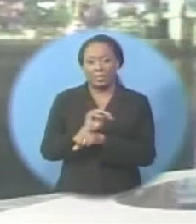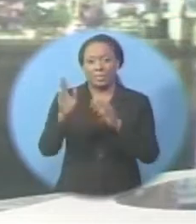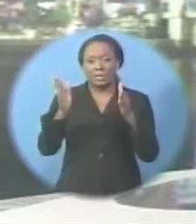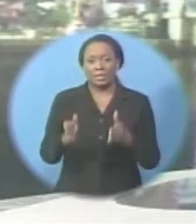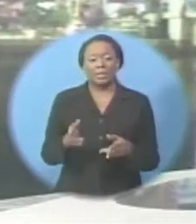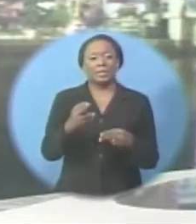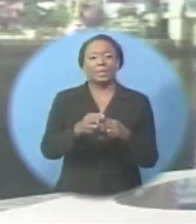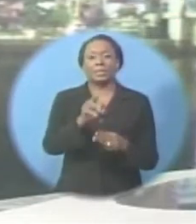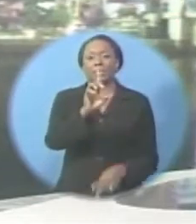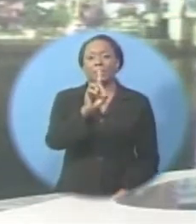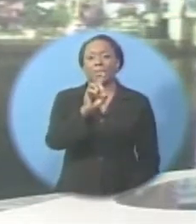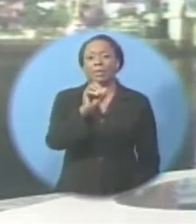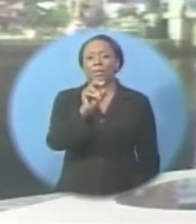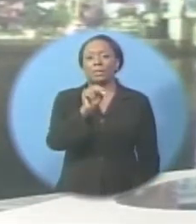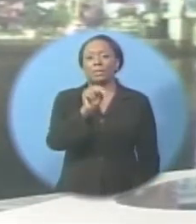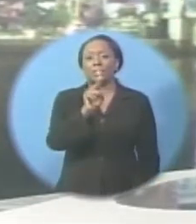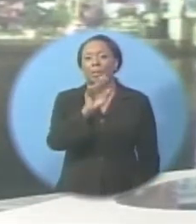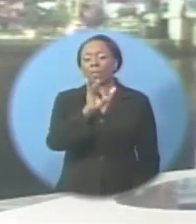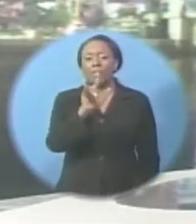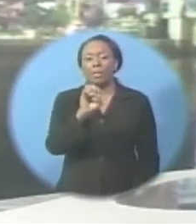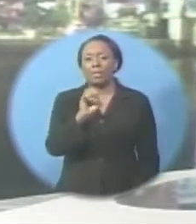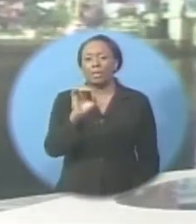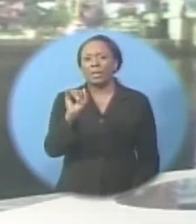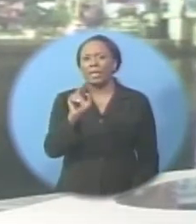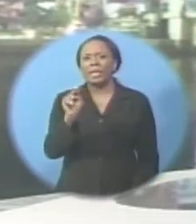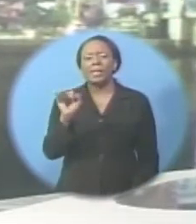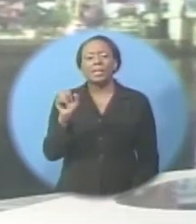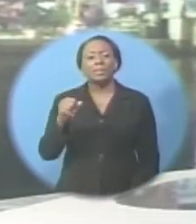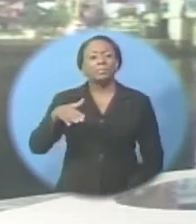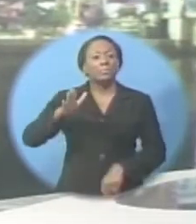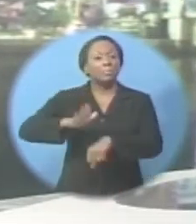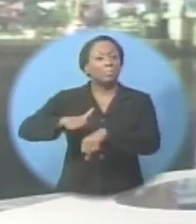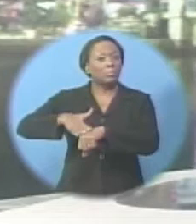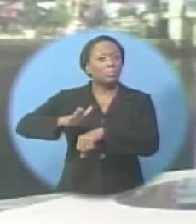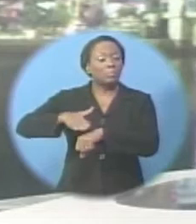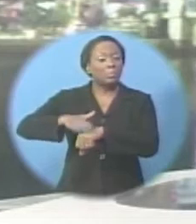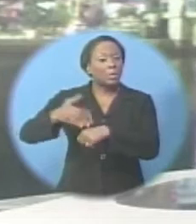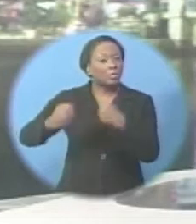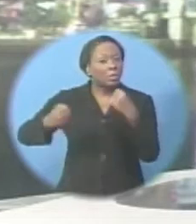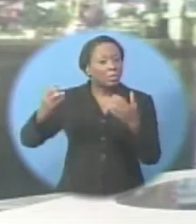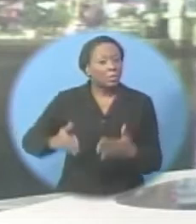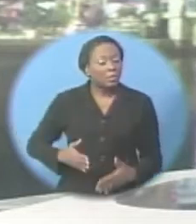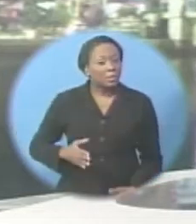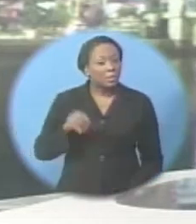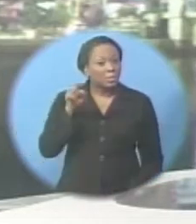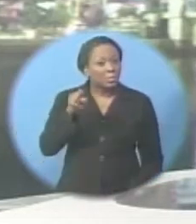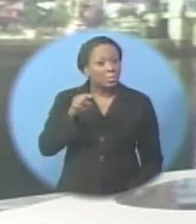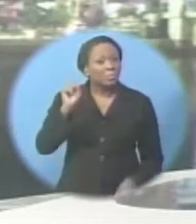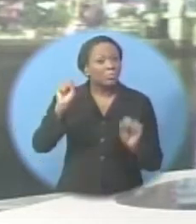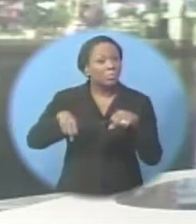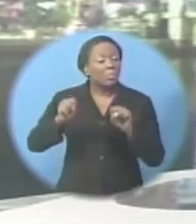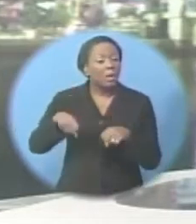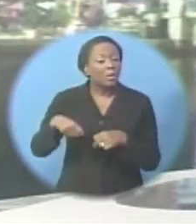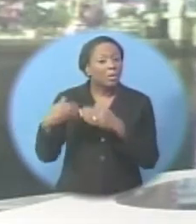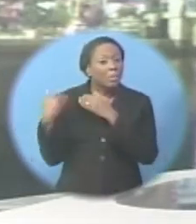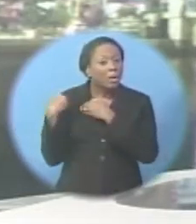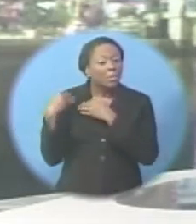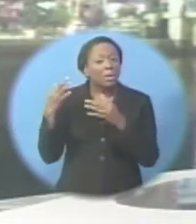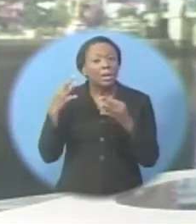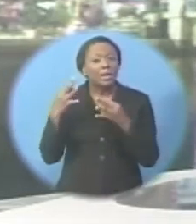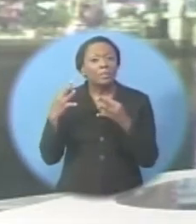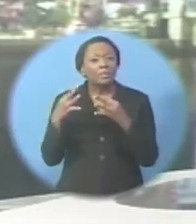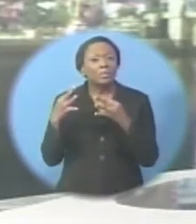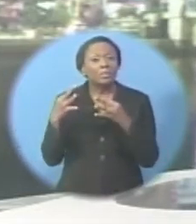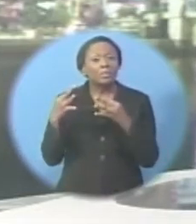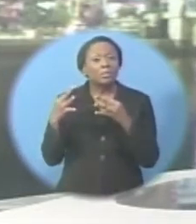of Commerce Donville Innes is warning drivers they may be responsible for the cost of replacing streetlights damaged in accidents.